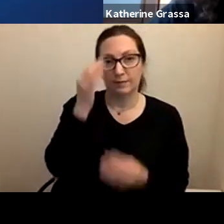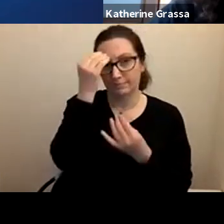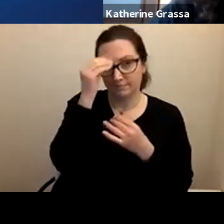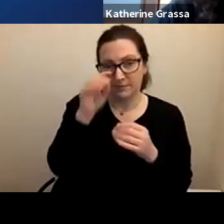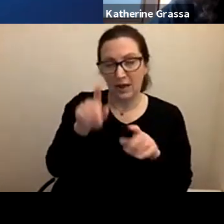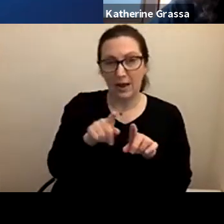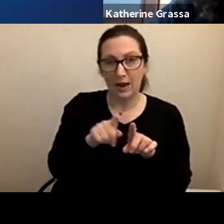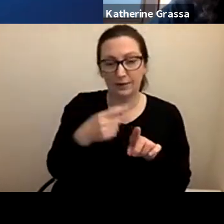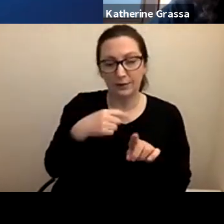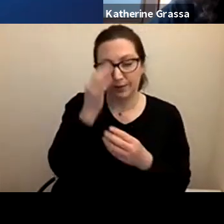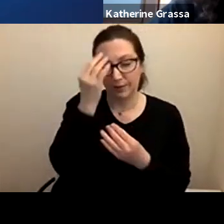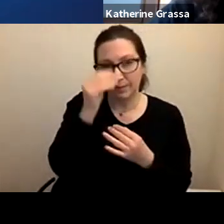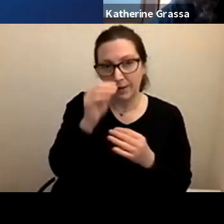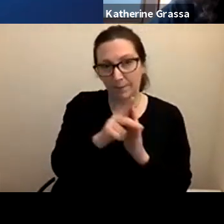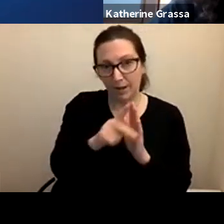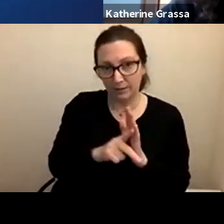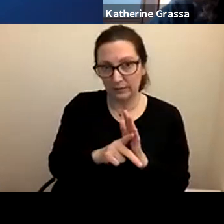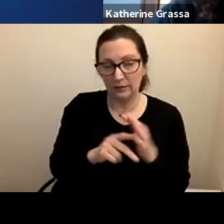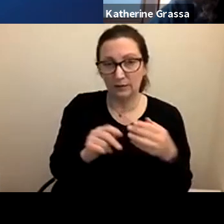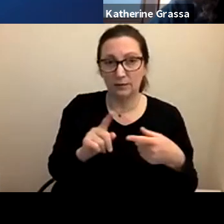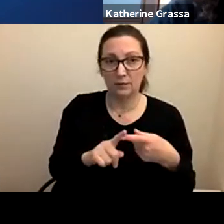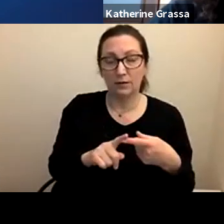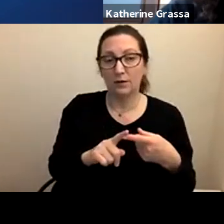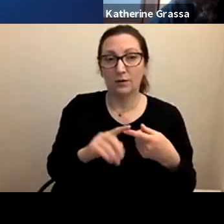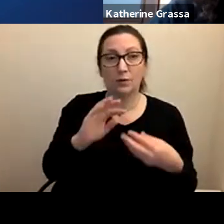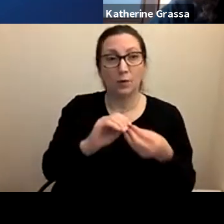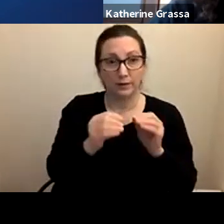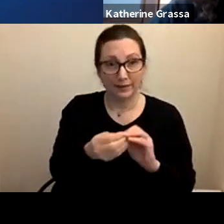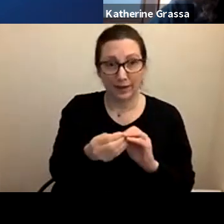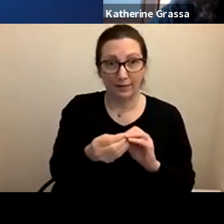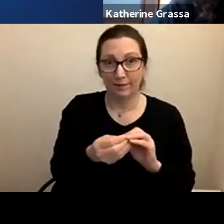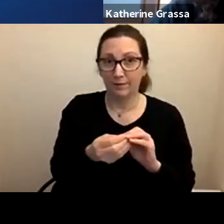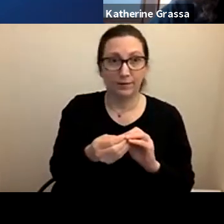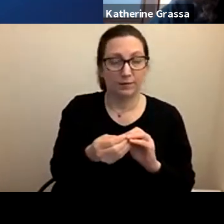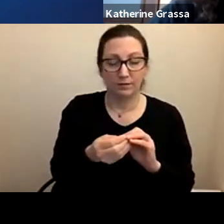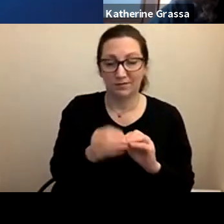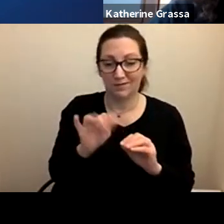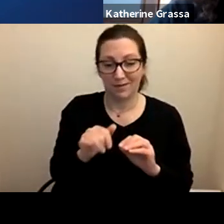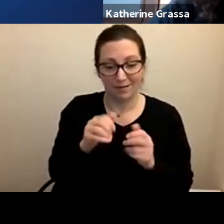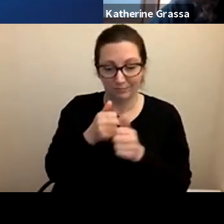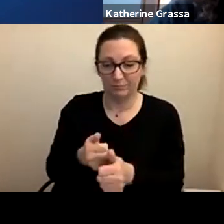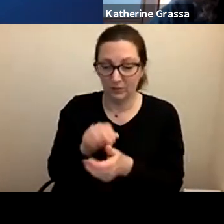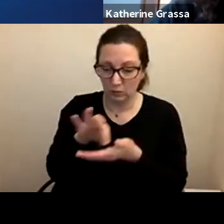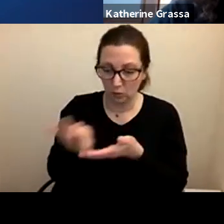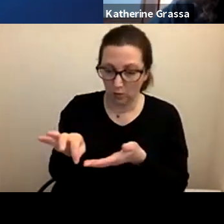policy recommendations. One is purely based on achievement, and one is